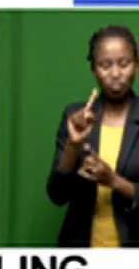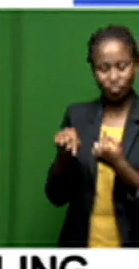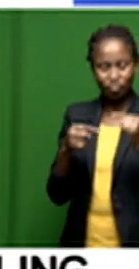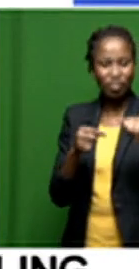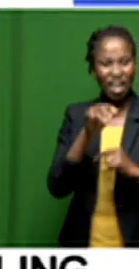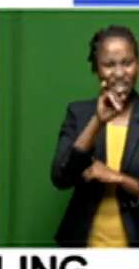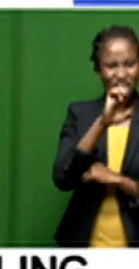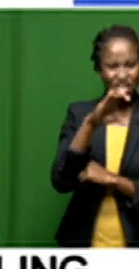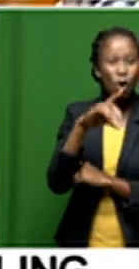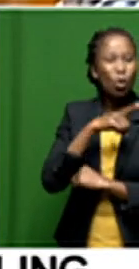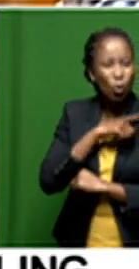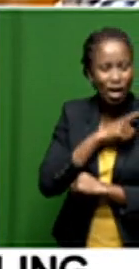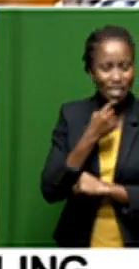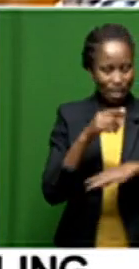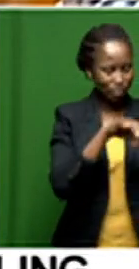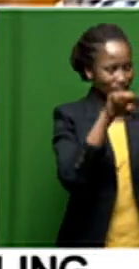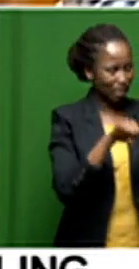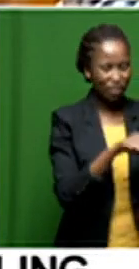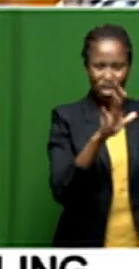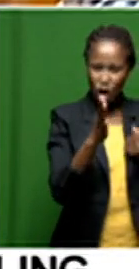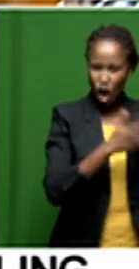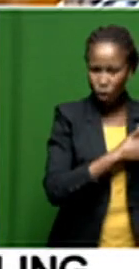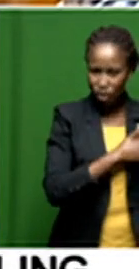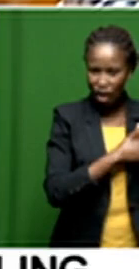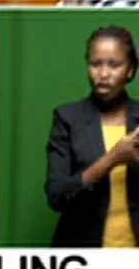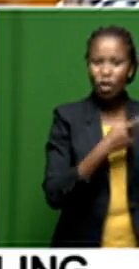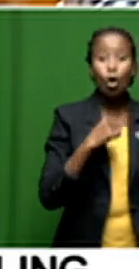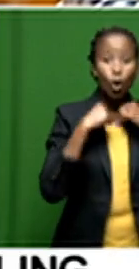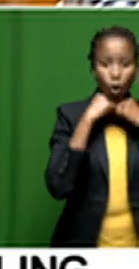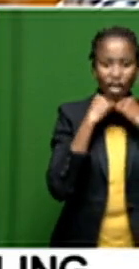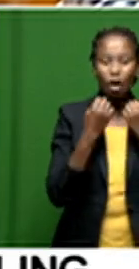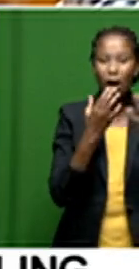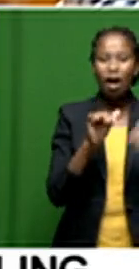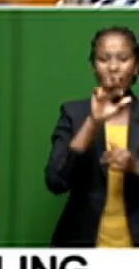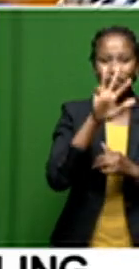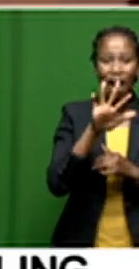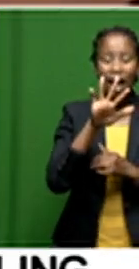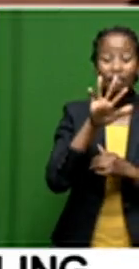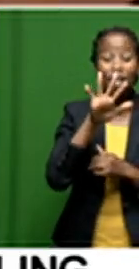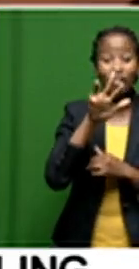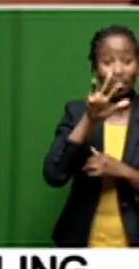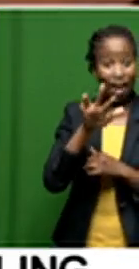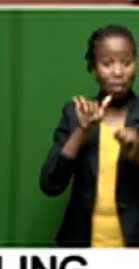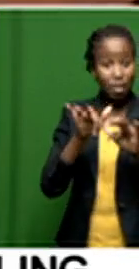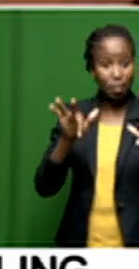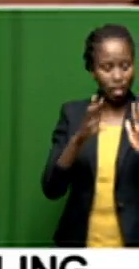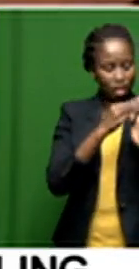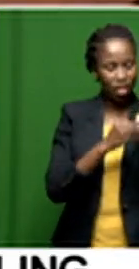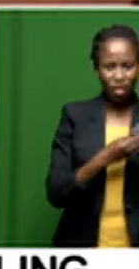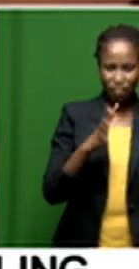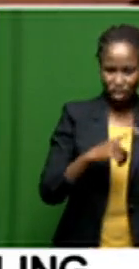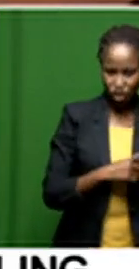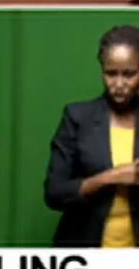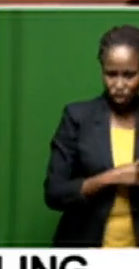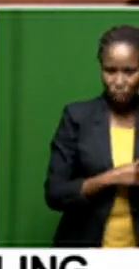IEC after the system was closed in August with more than 59,000 candidates being captured. To give us more information on